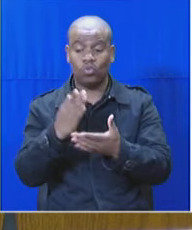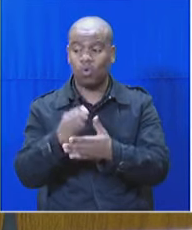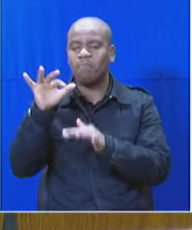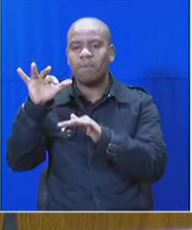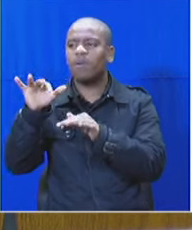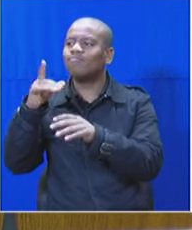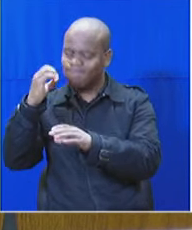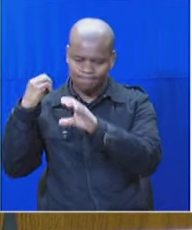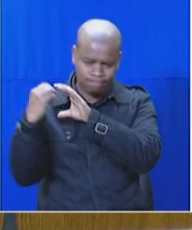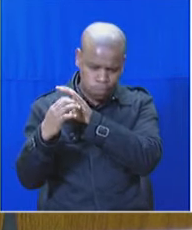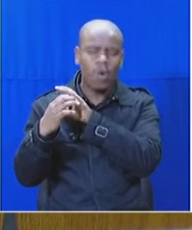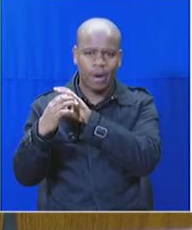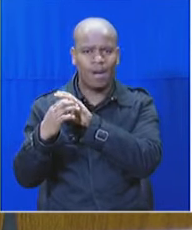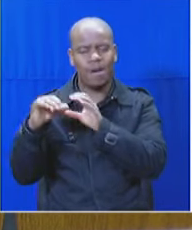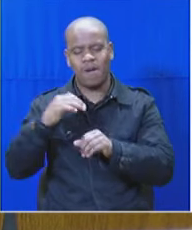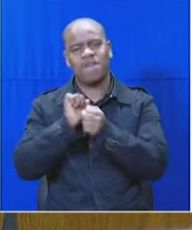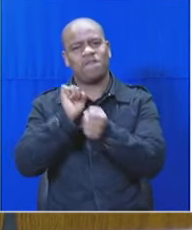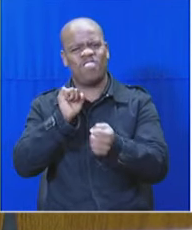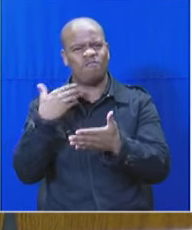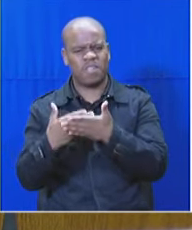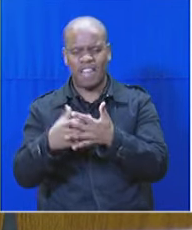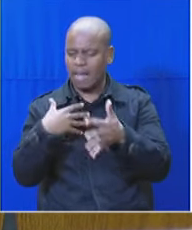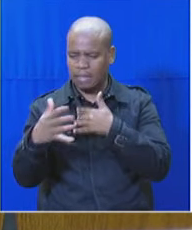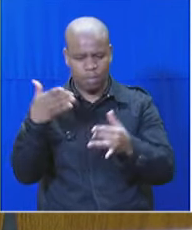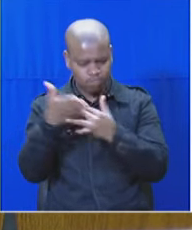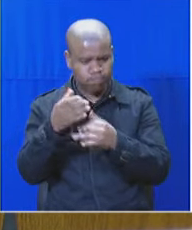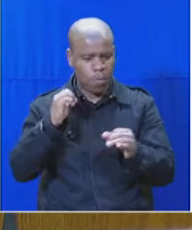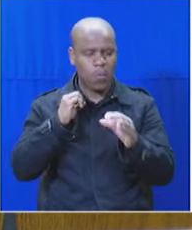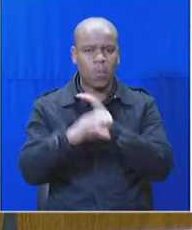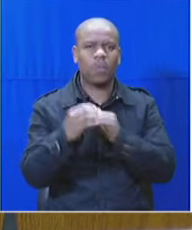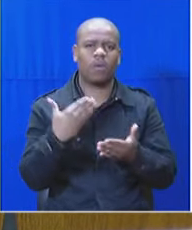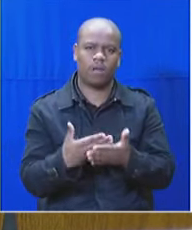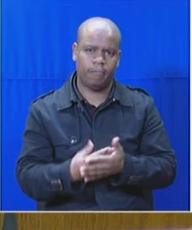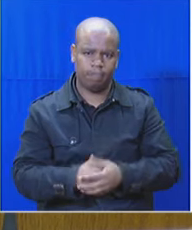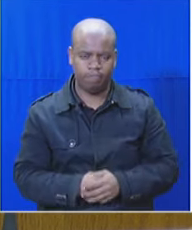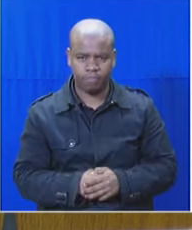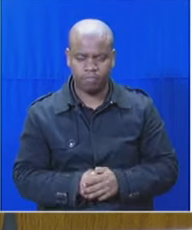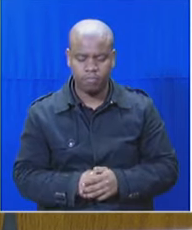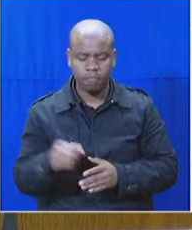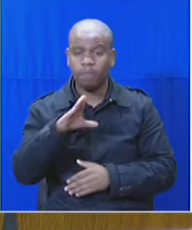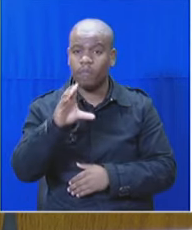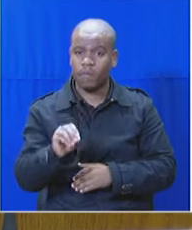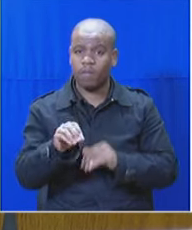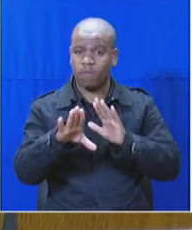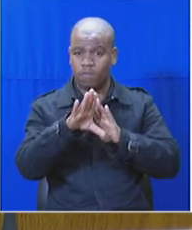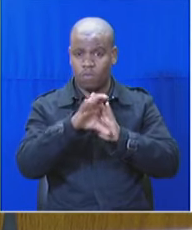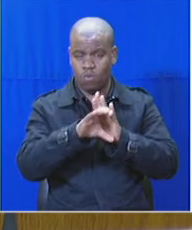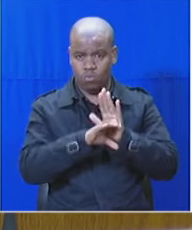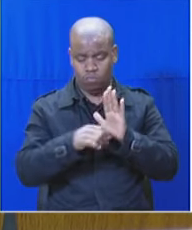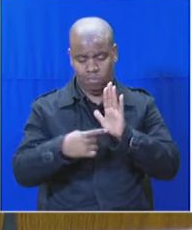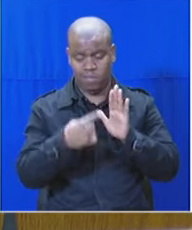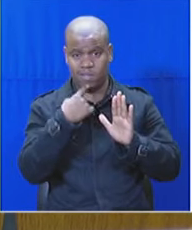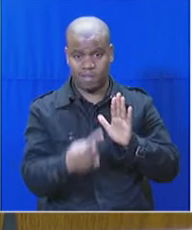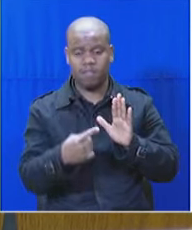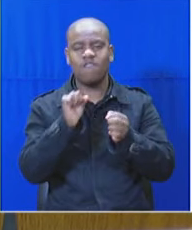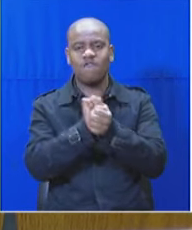freedom and security within its borders. The Constitution of the Republic gives concrete expression to the